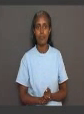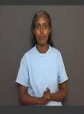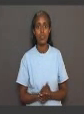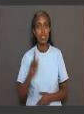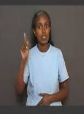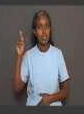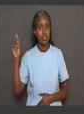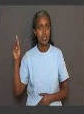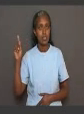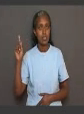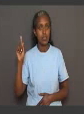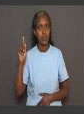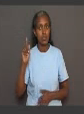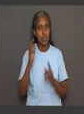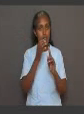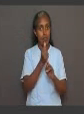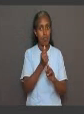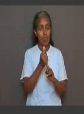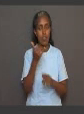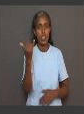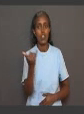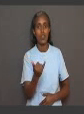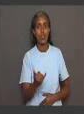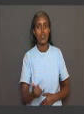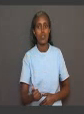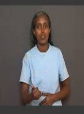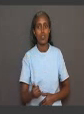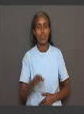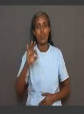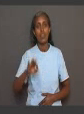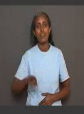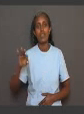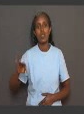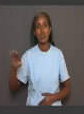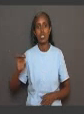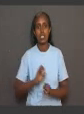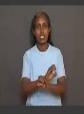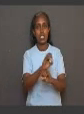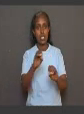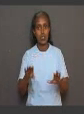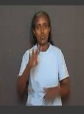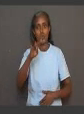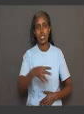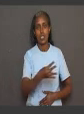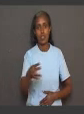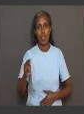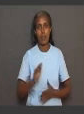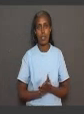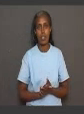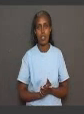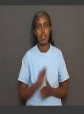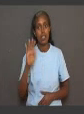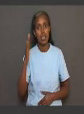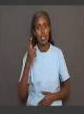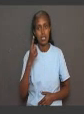This will involve drawing a frequency distribution table like the